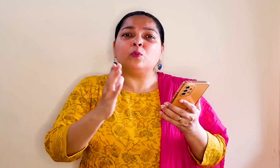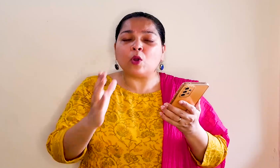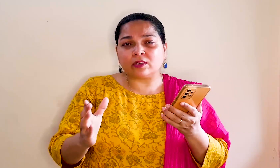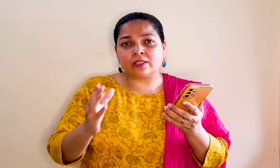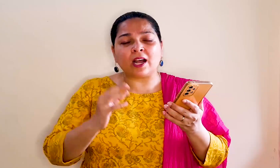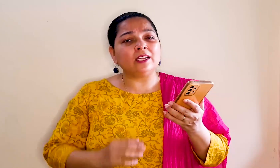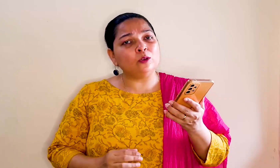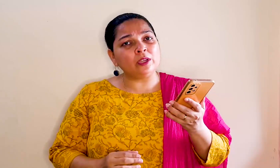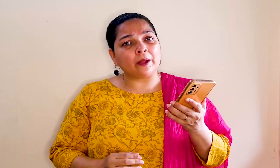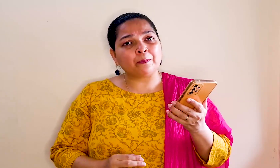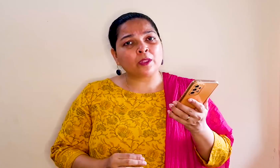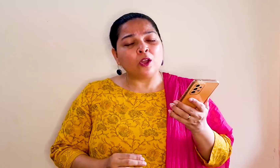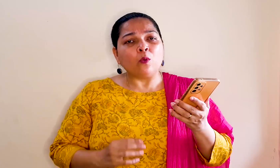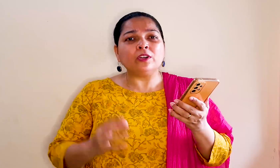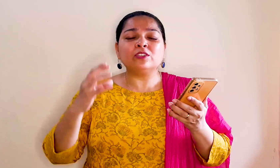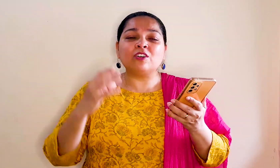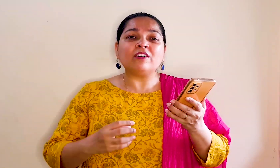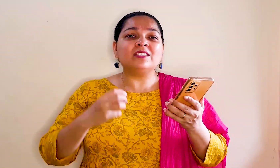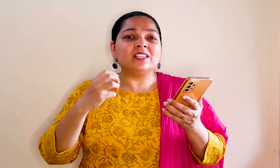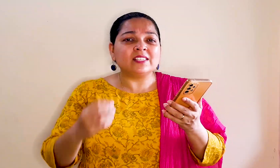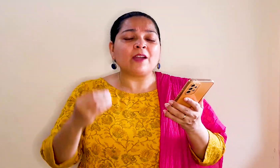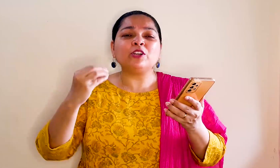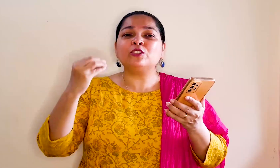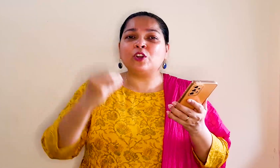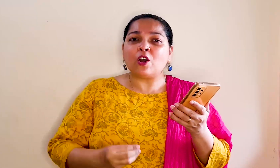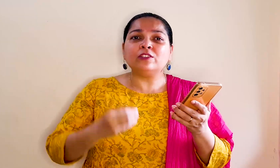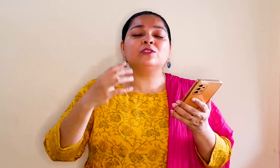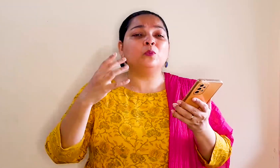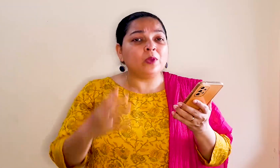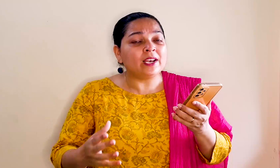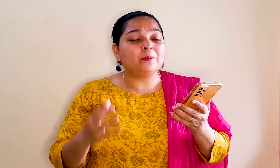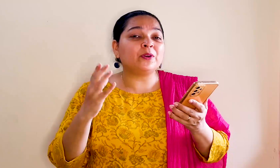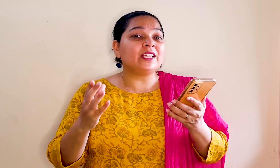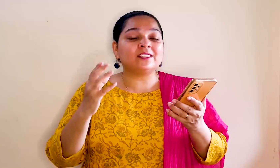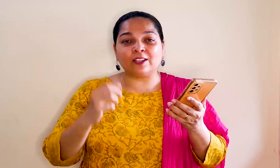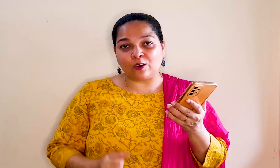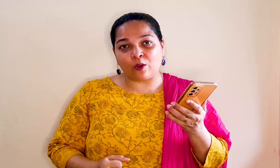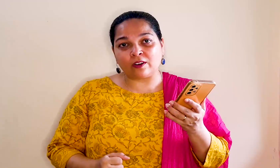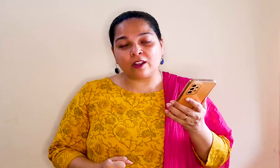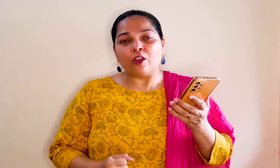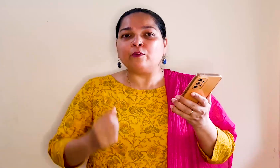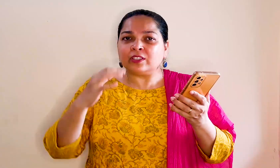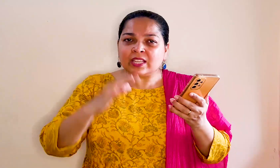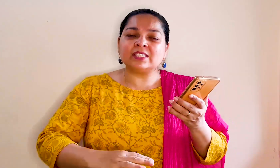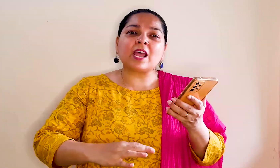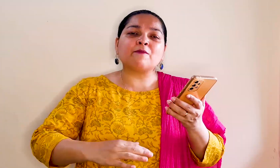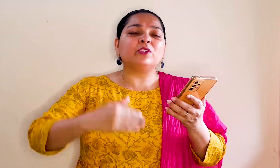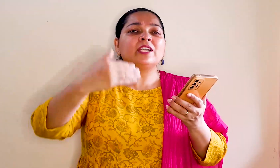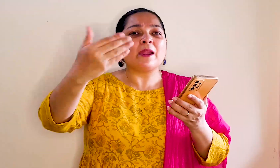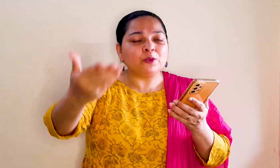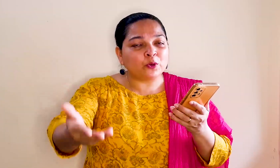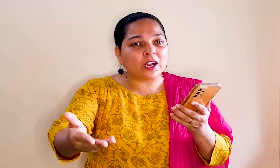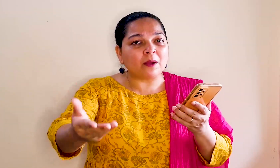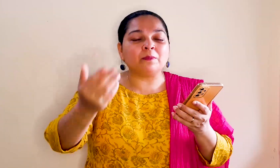God want? Hallelujah. What is God's desire? What is God's will? Praise the Lord. For this time,